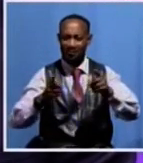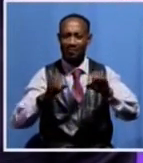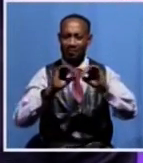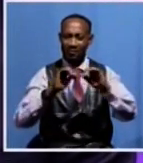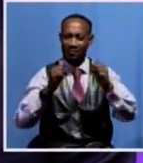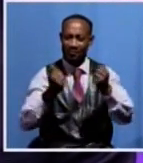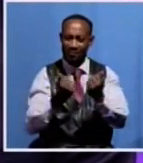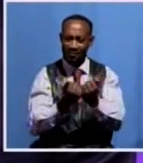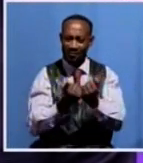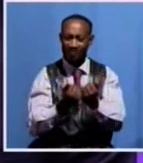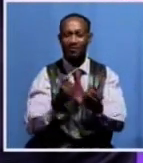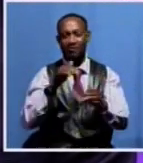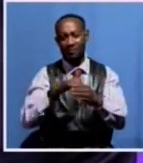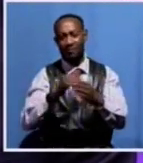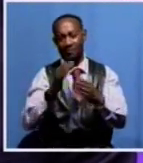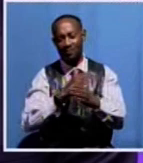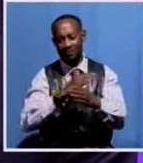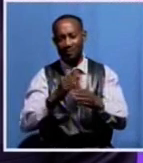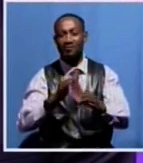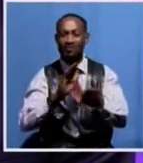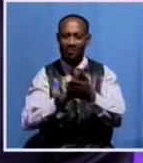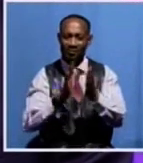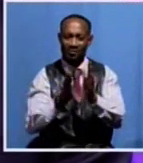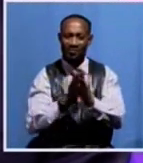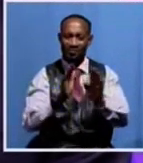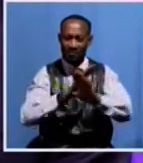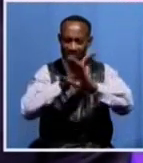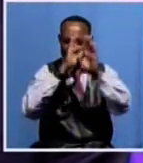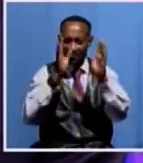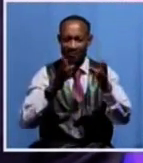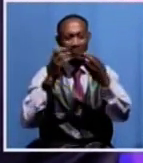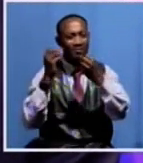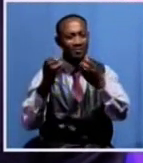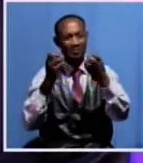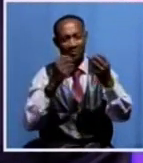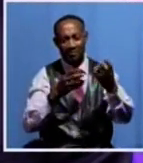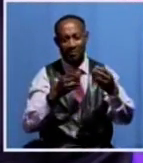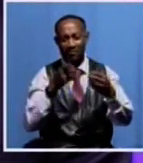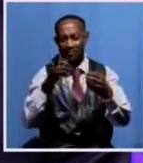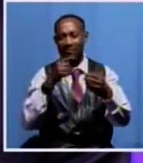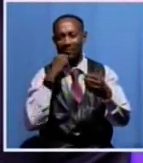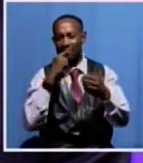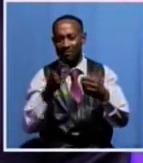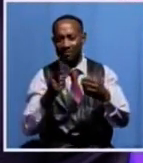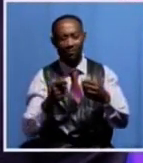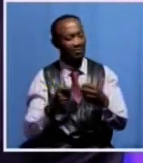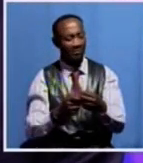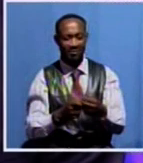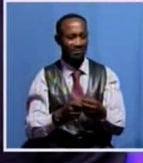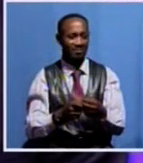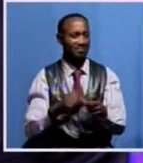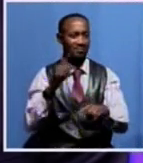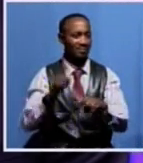associations that represent the business community, it was very clear that a good number of them, in fact, would cut the distribution chain as a